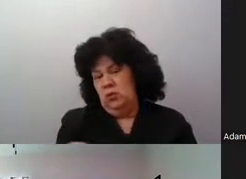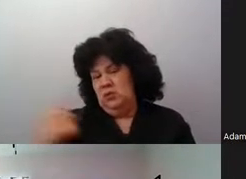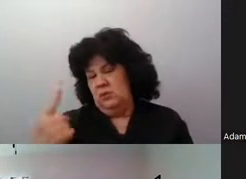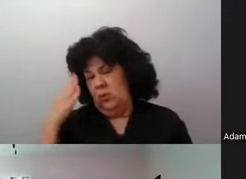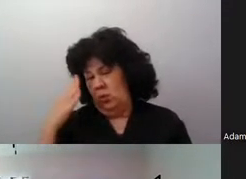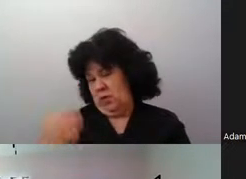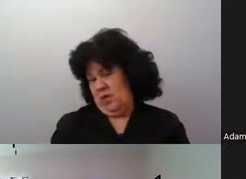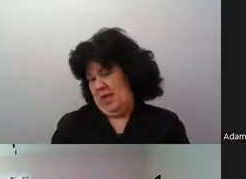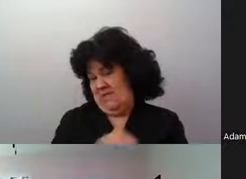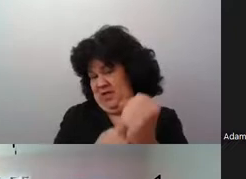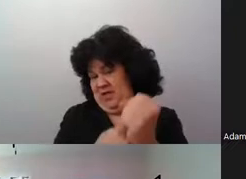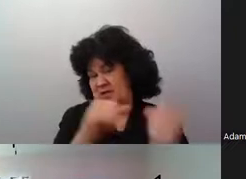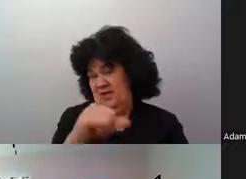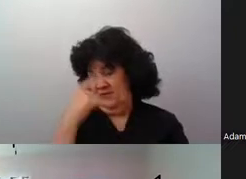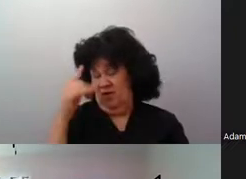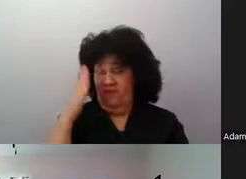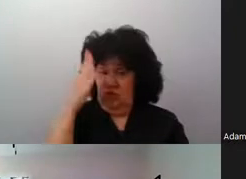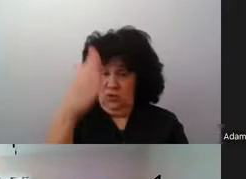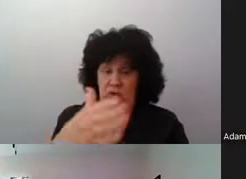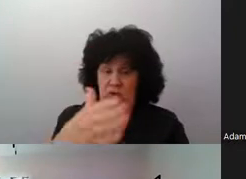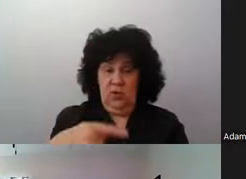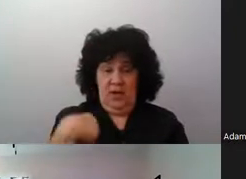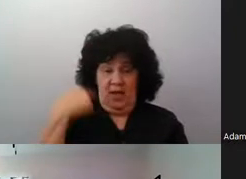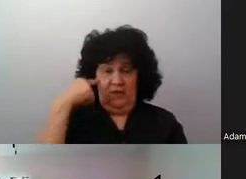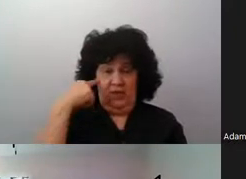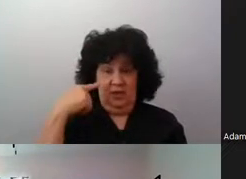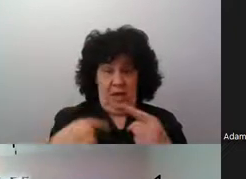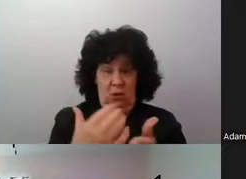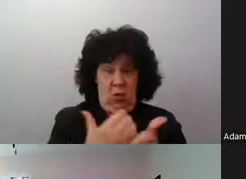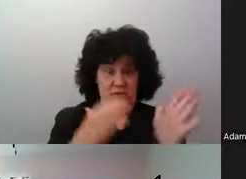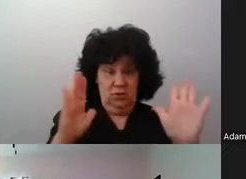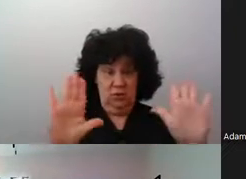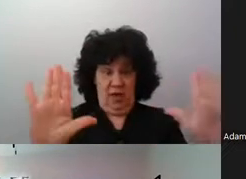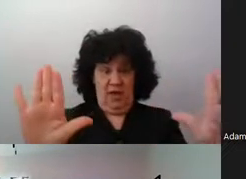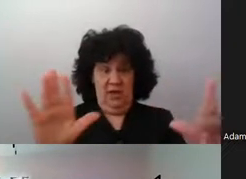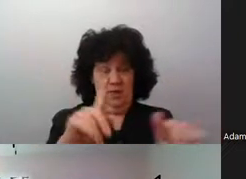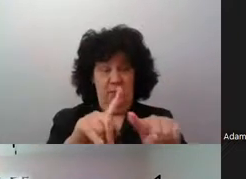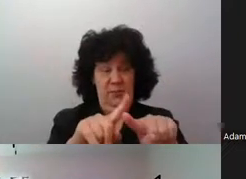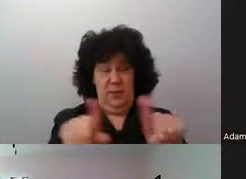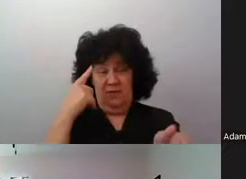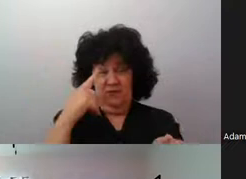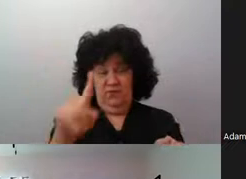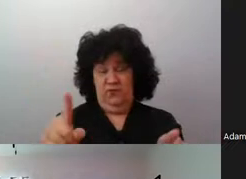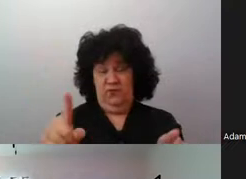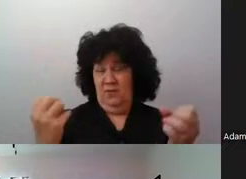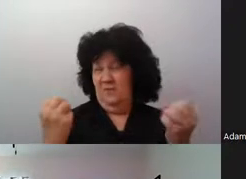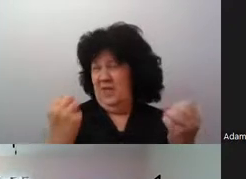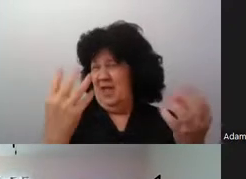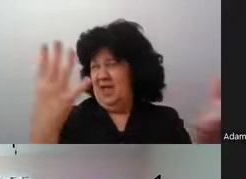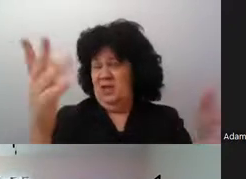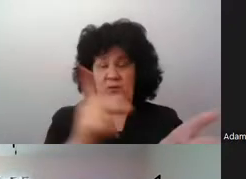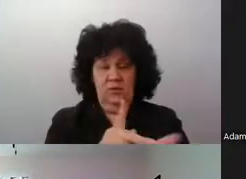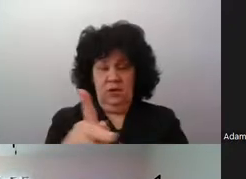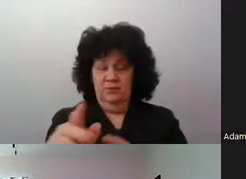Because when I think about a course is great, but for the tens of thousands of acquisition professionals, the learning